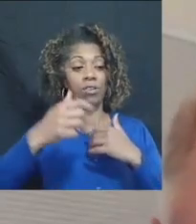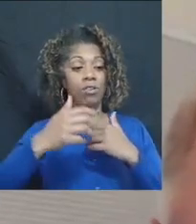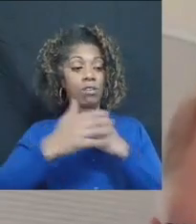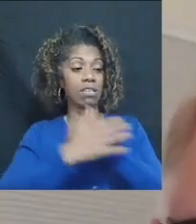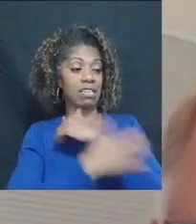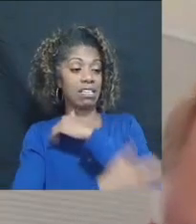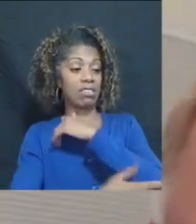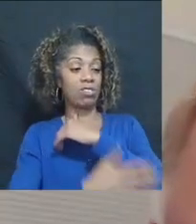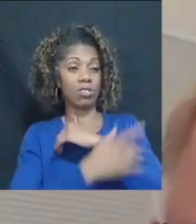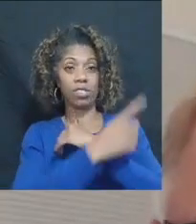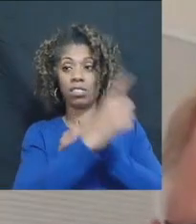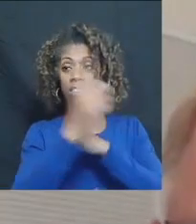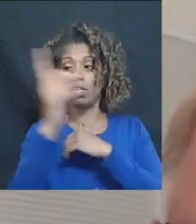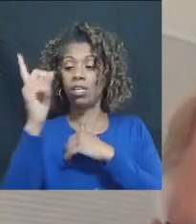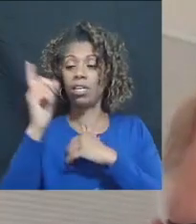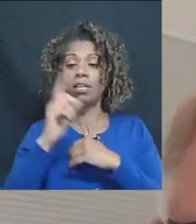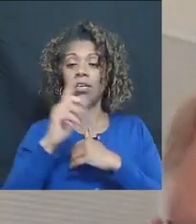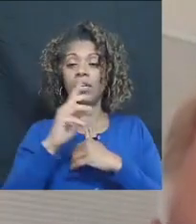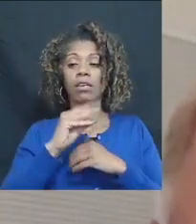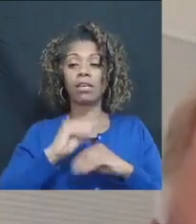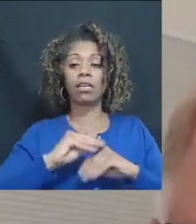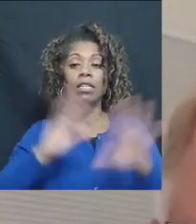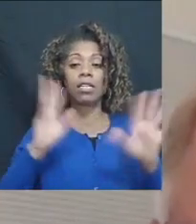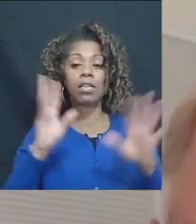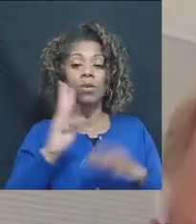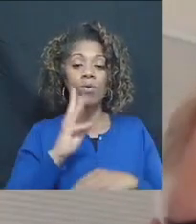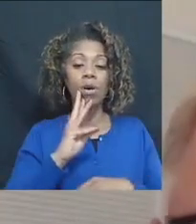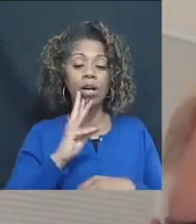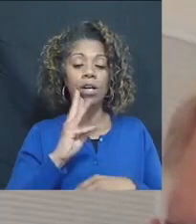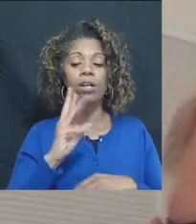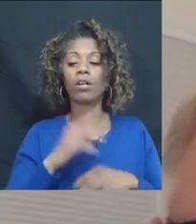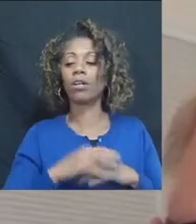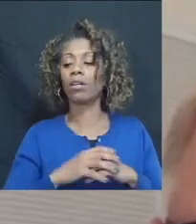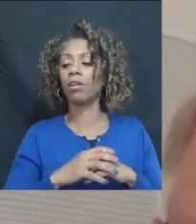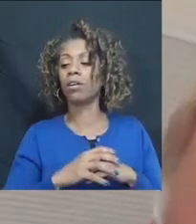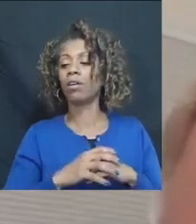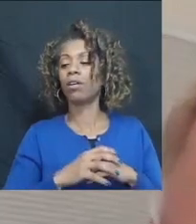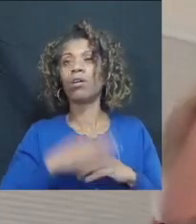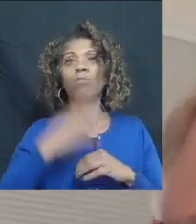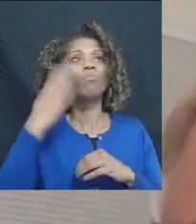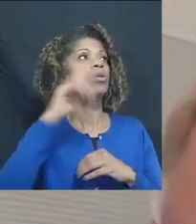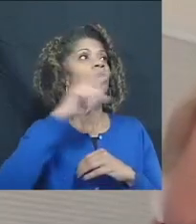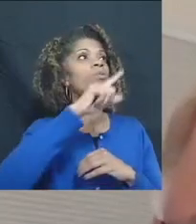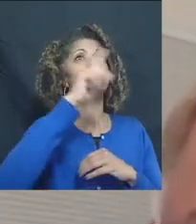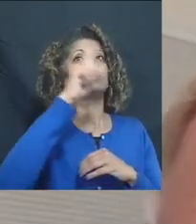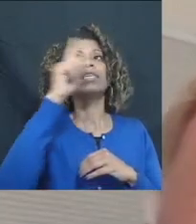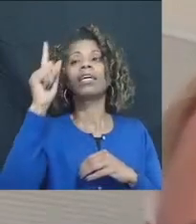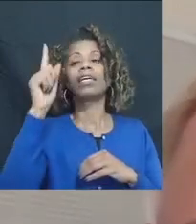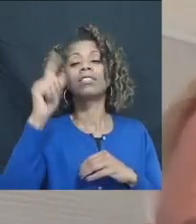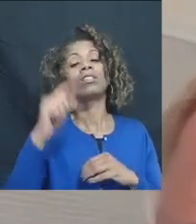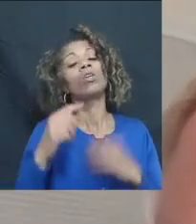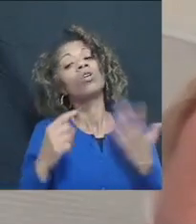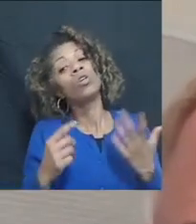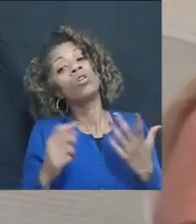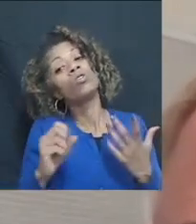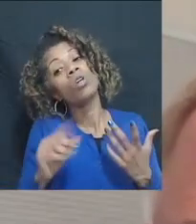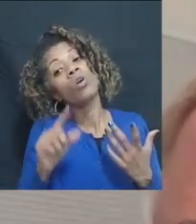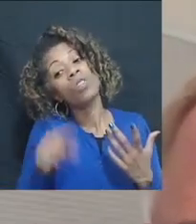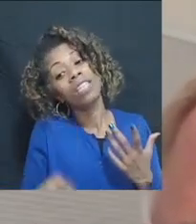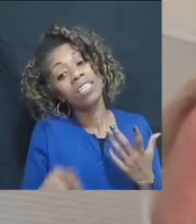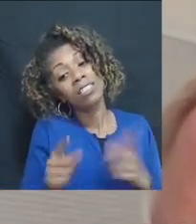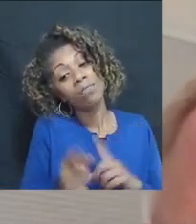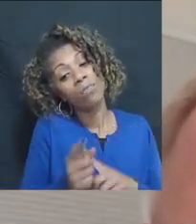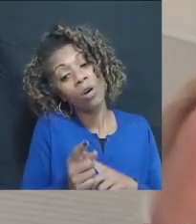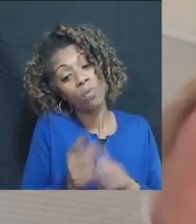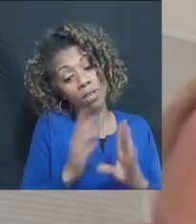water. And so there's a bright spot showing that, in fact, there can be reversal. You know, no one necessarily